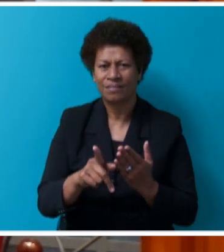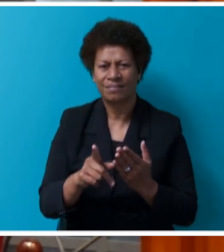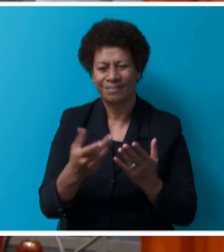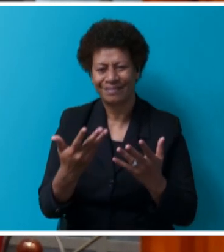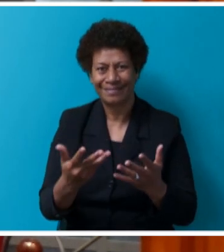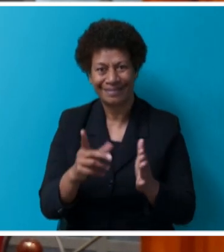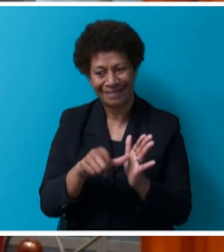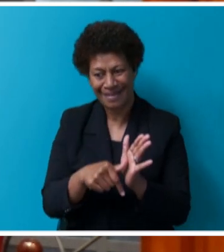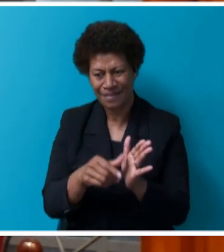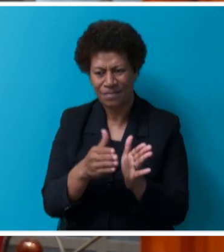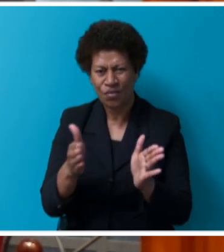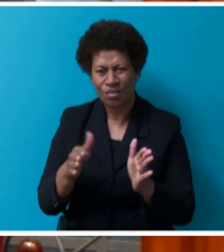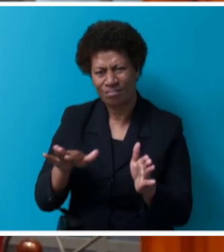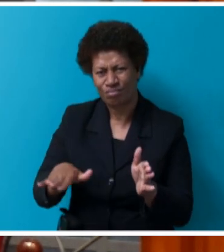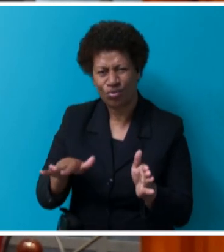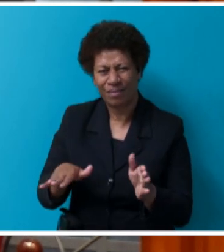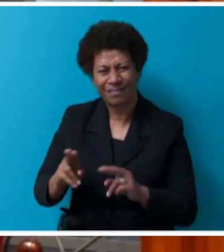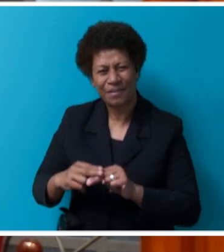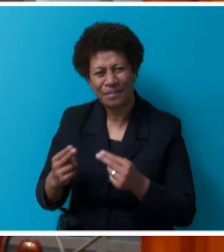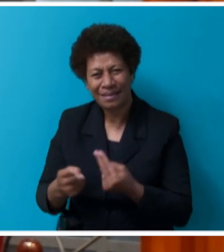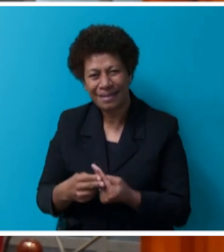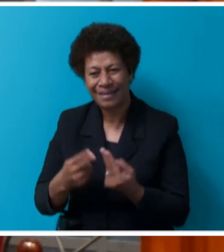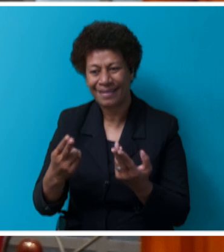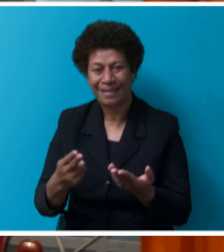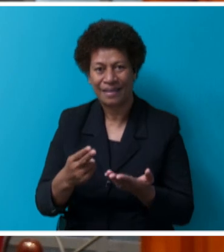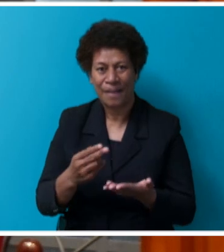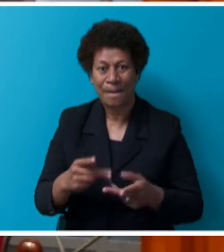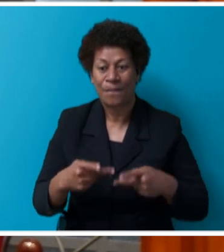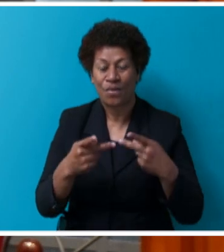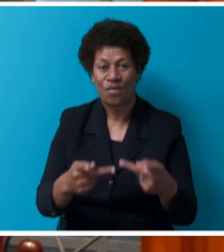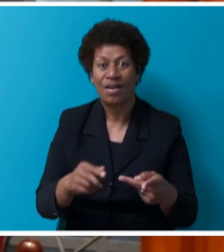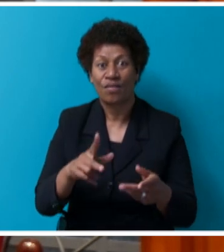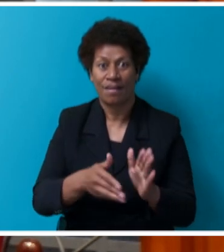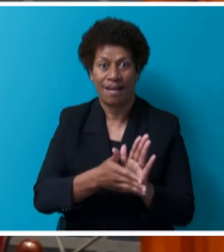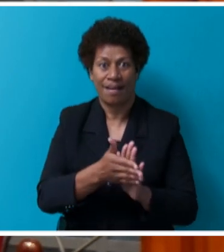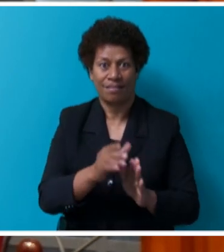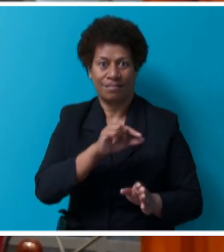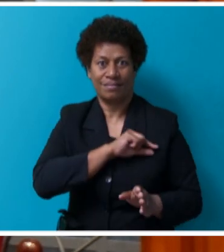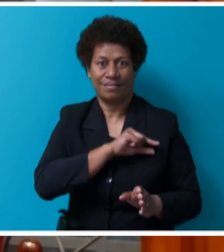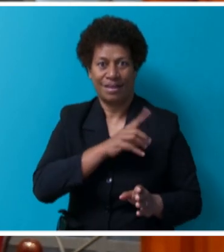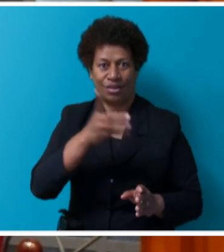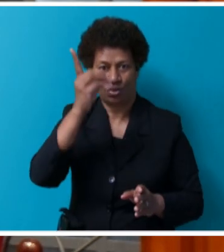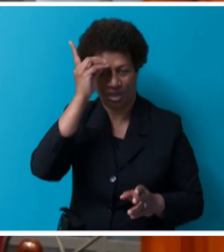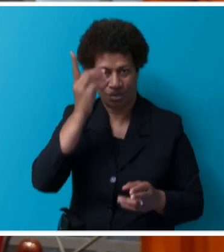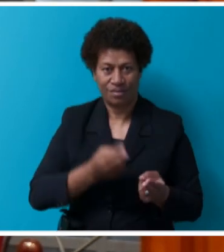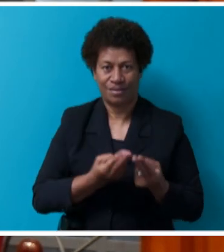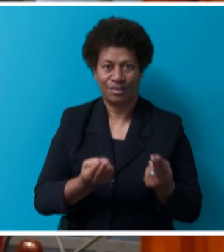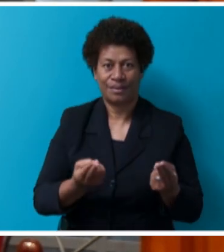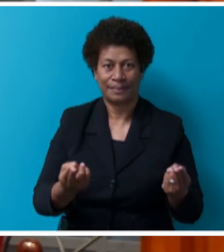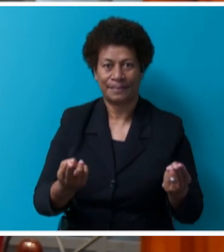from underprivileged backgrounds by providing consistent access to high-quality education and resources. This